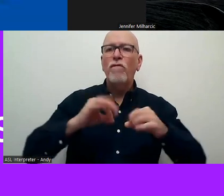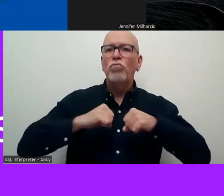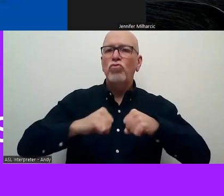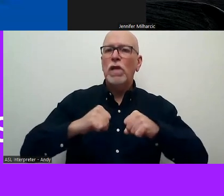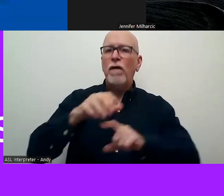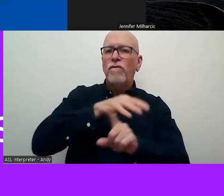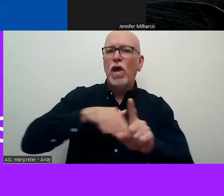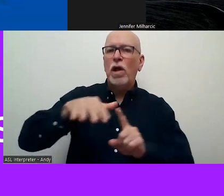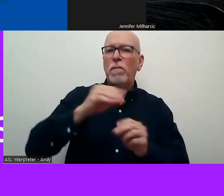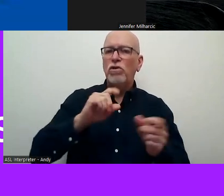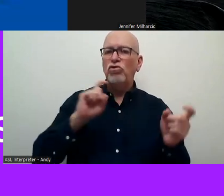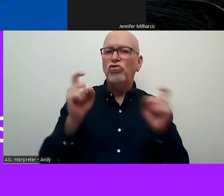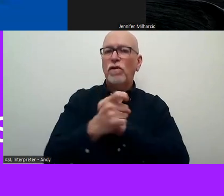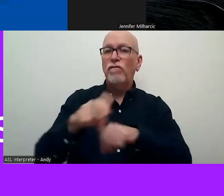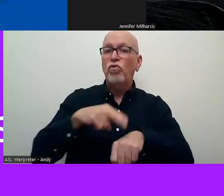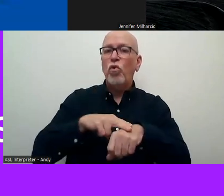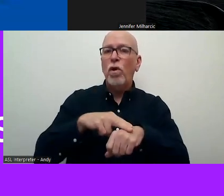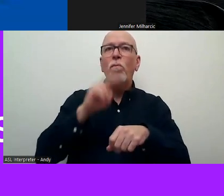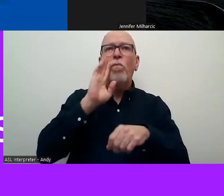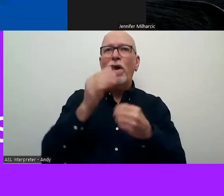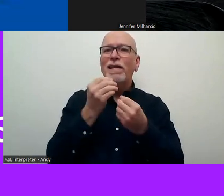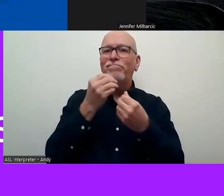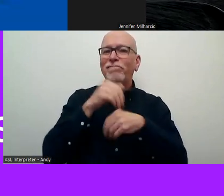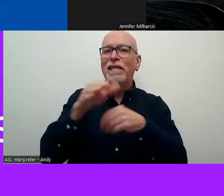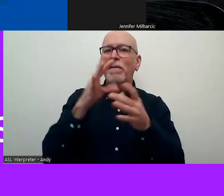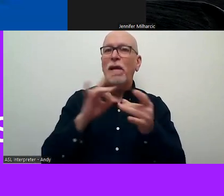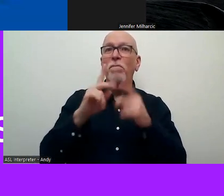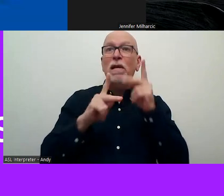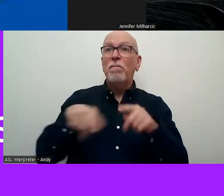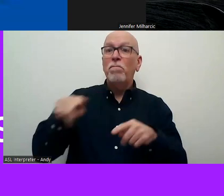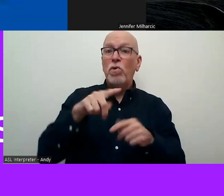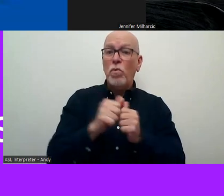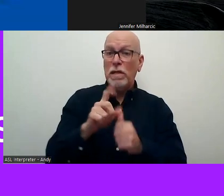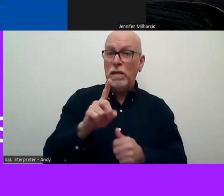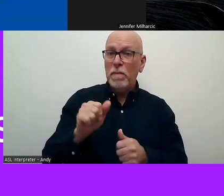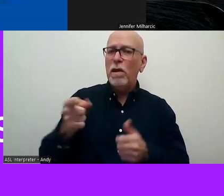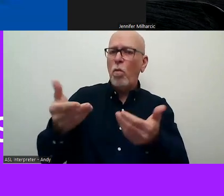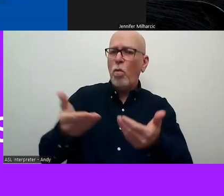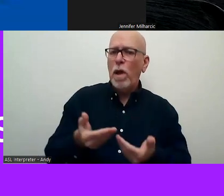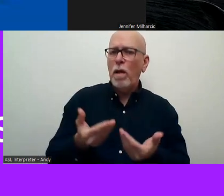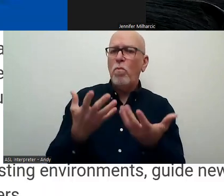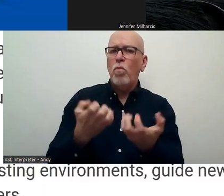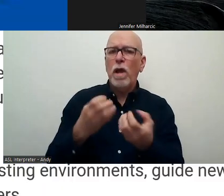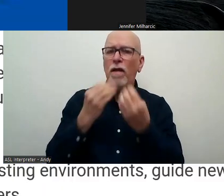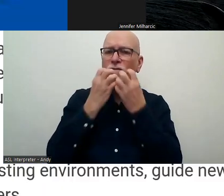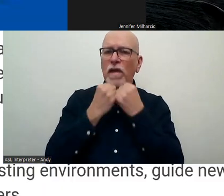in a shifting in norms by sending a message to people with disabilities that they are welcomed wanted and valued